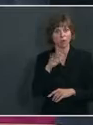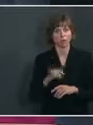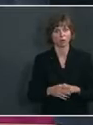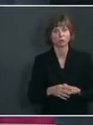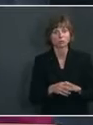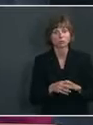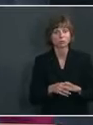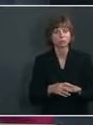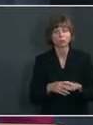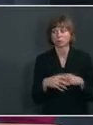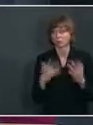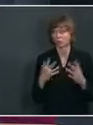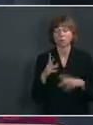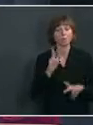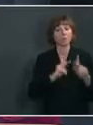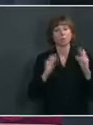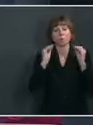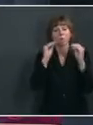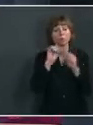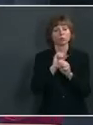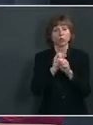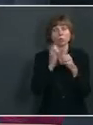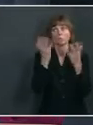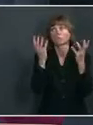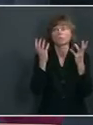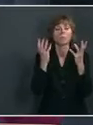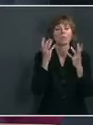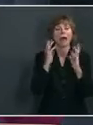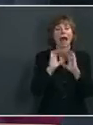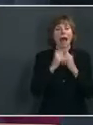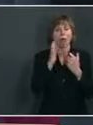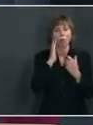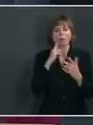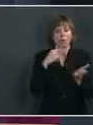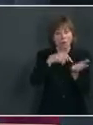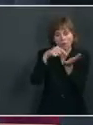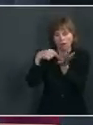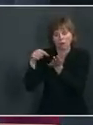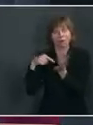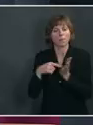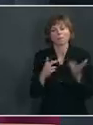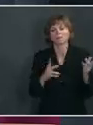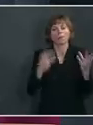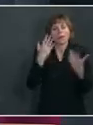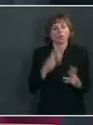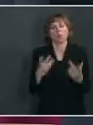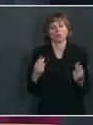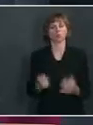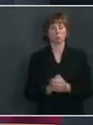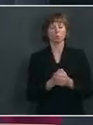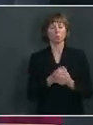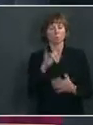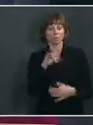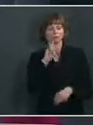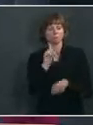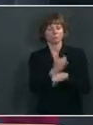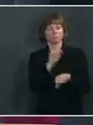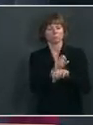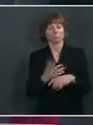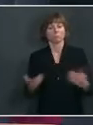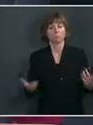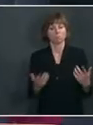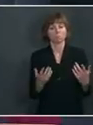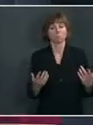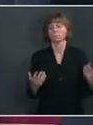see, you know, people who are out of work and don't know what they're going to do to make ends meet. And so that's tangible, that's real, and we want